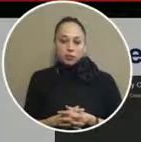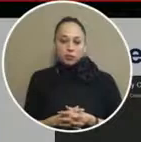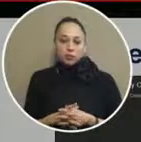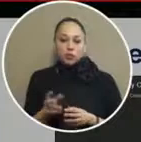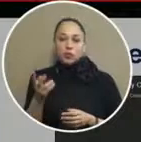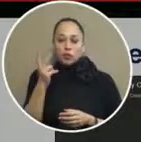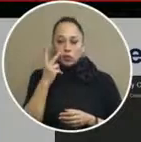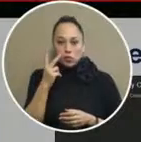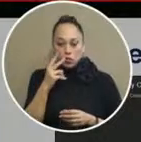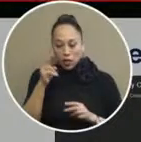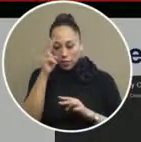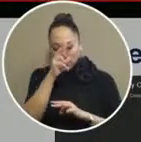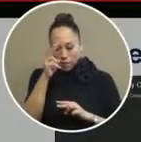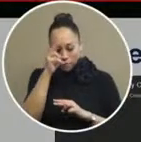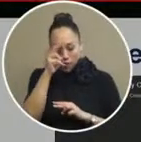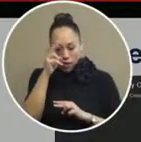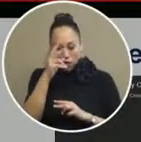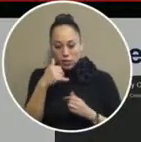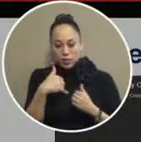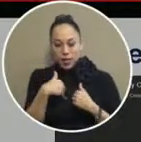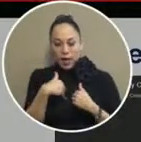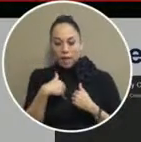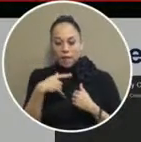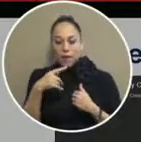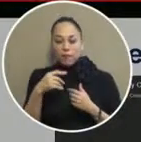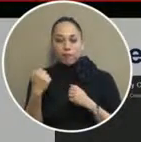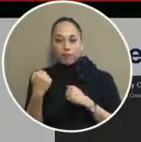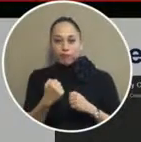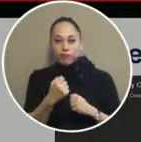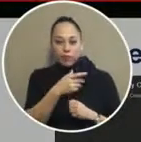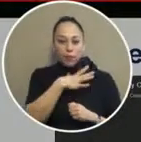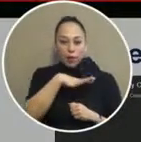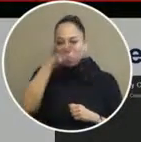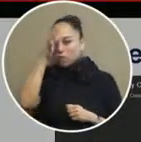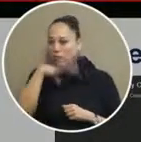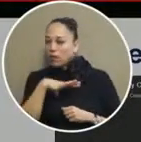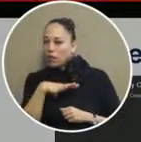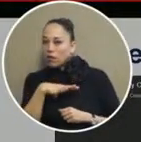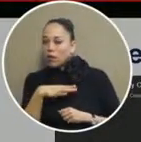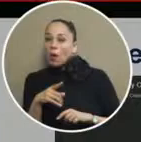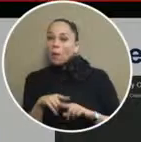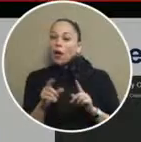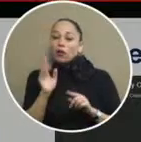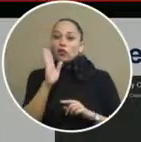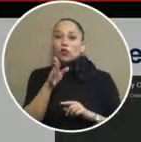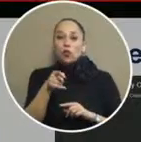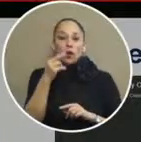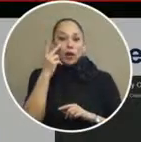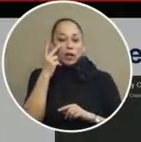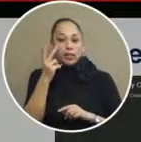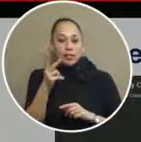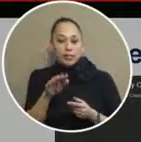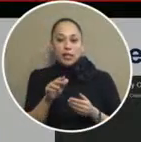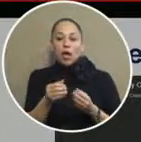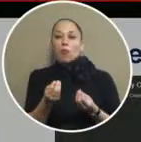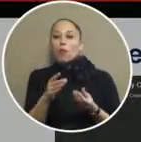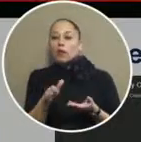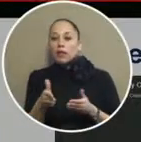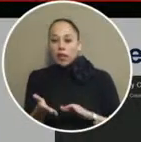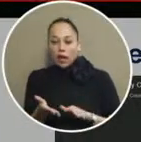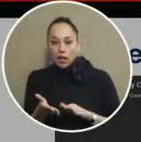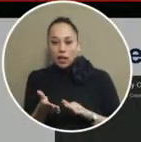We see that the virus doesn't have any predominance of male or female, but we will see as far as the mortality, how we're